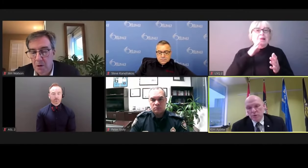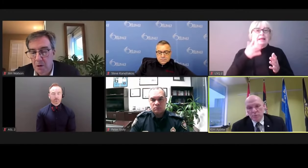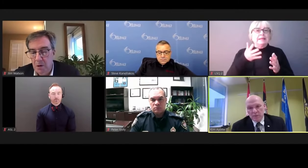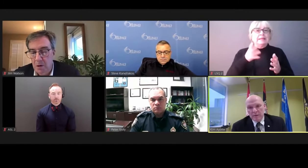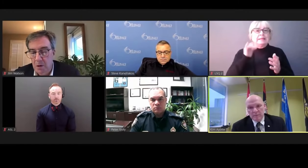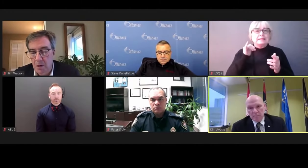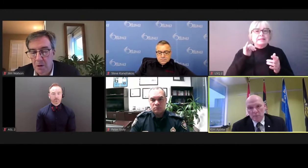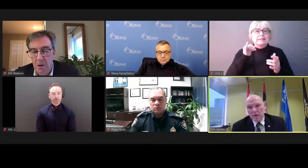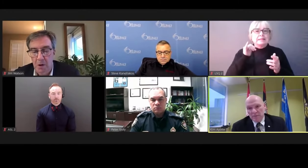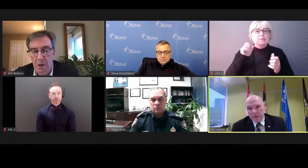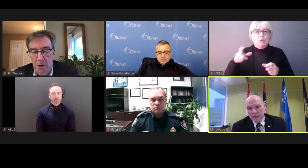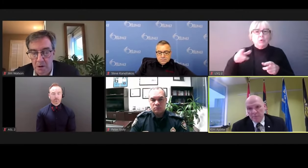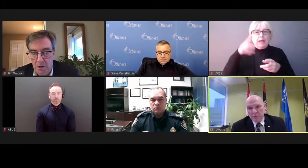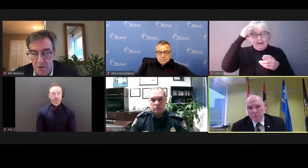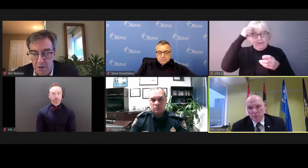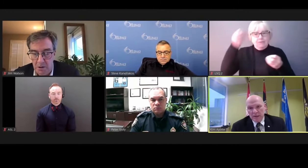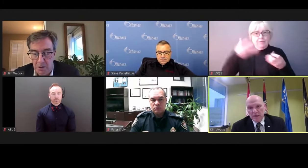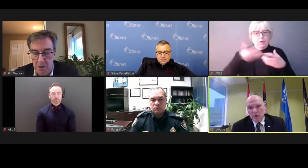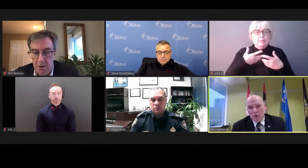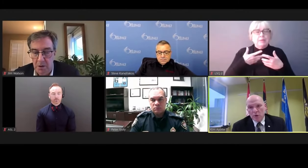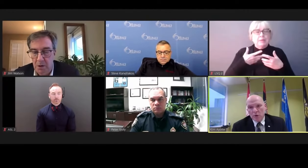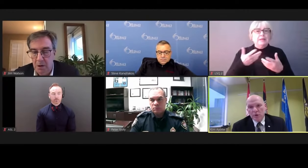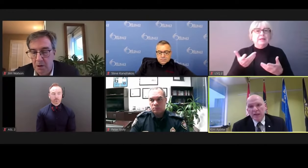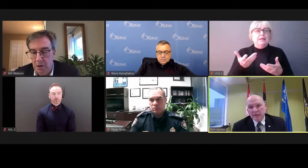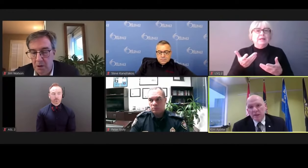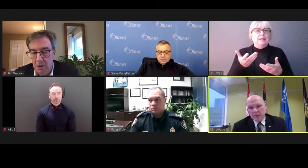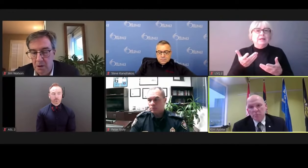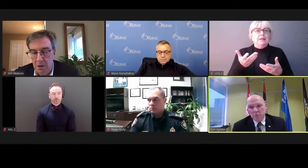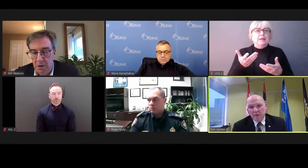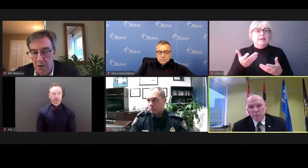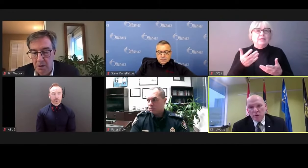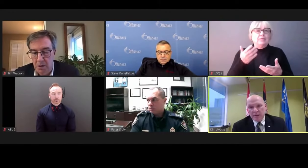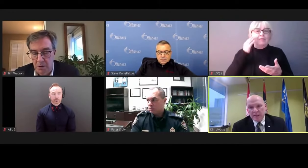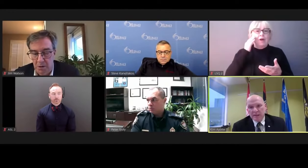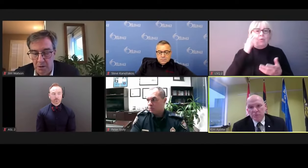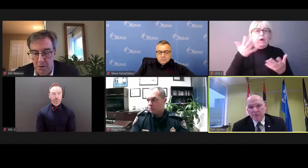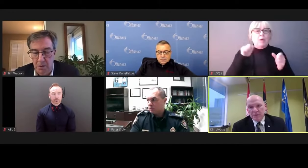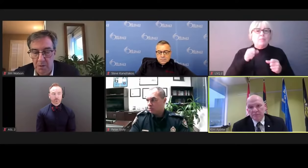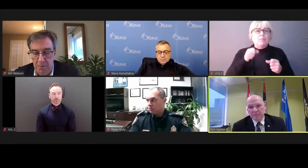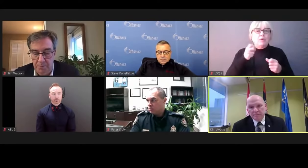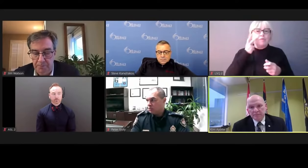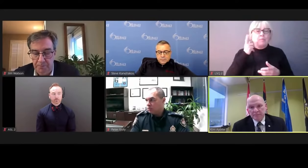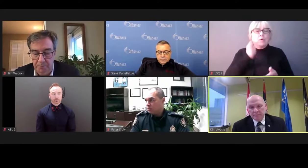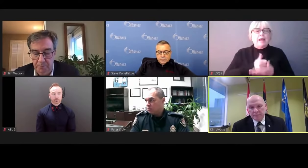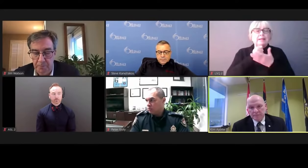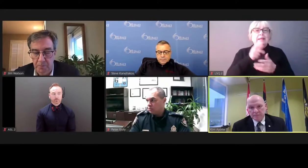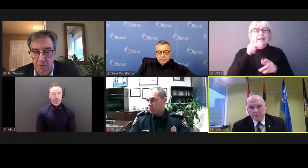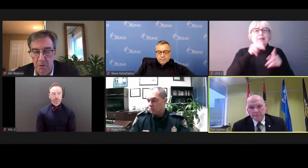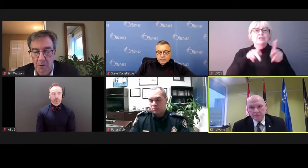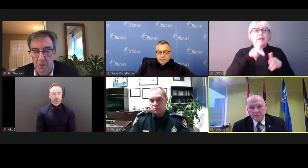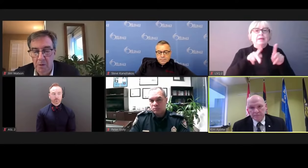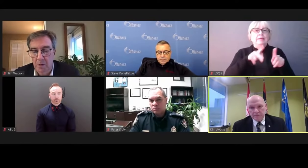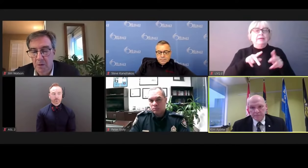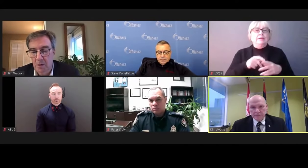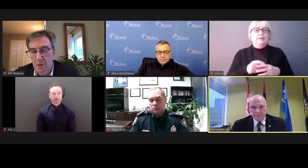l'information, tu pourrais me l'envoyer et on pourrait regarder ce qu'on peut faire pour leur aider aussi.